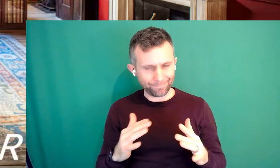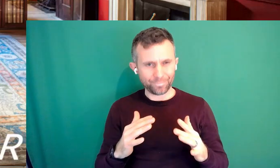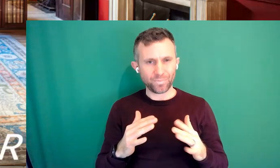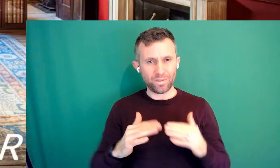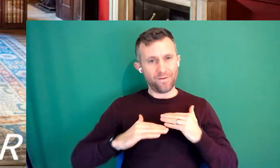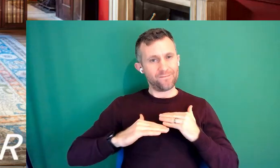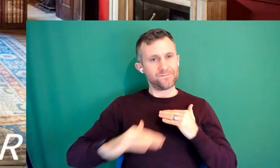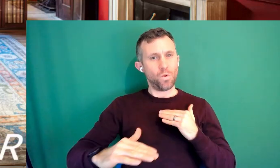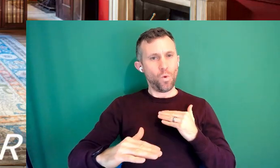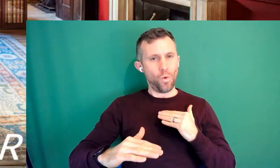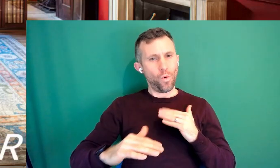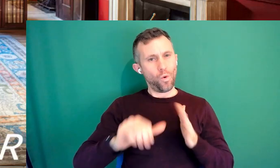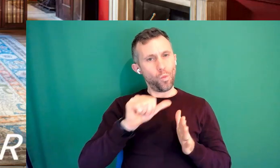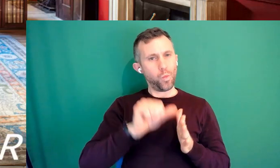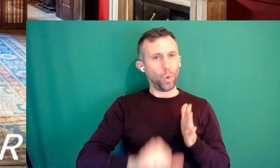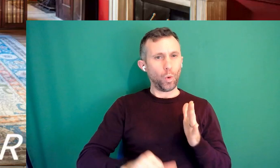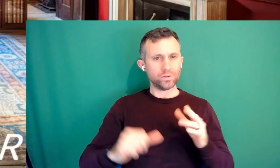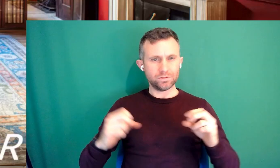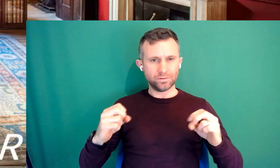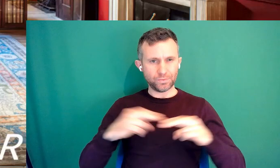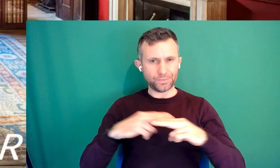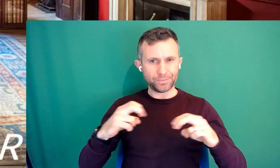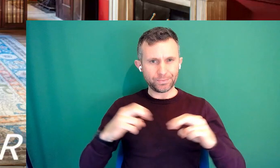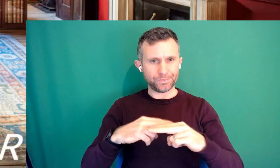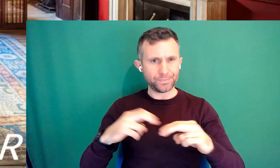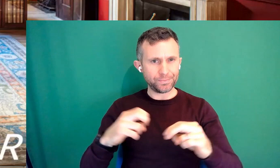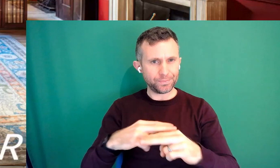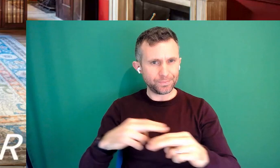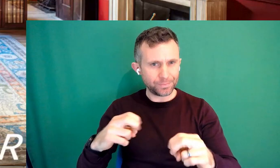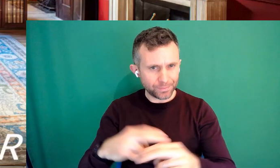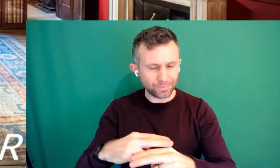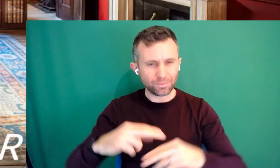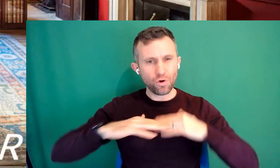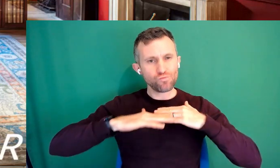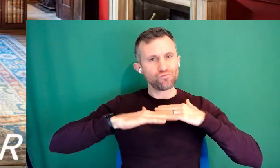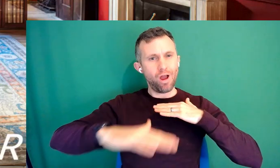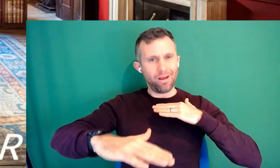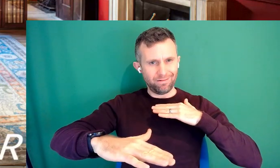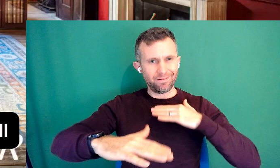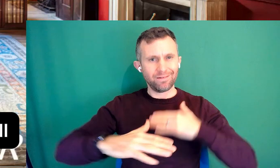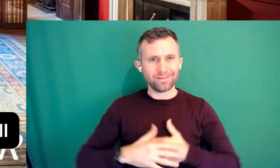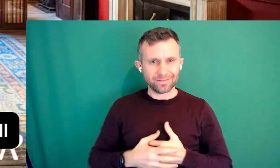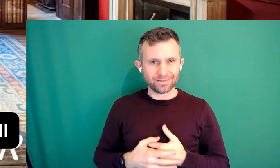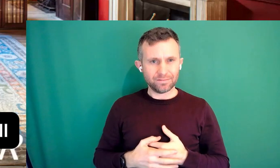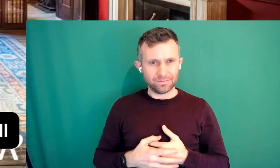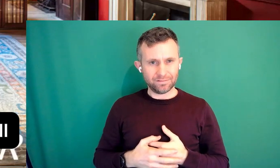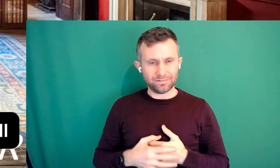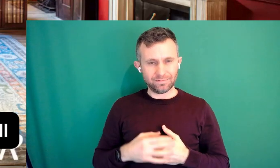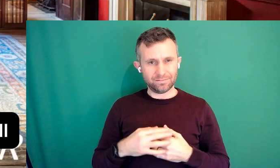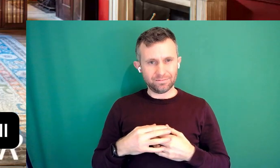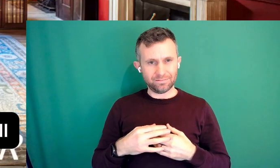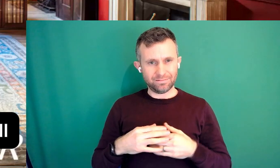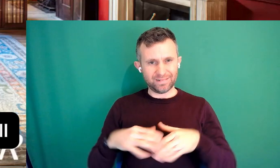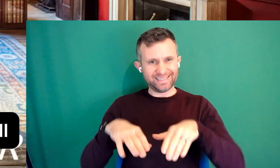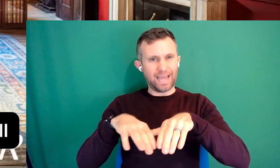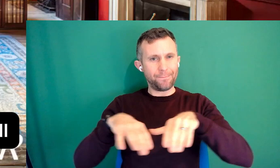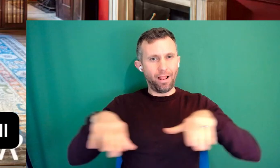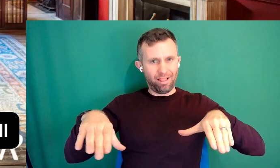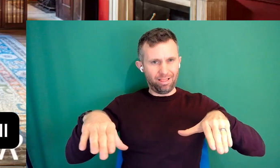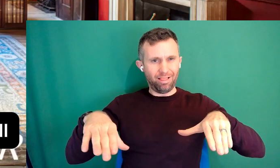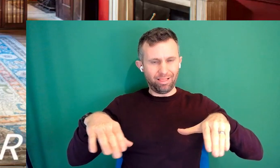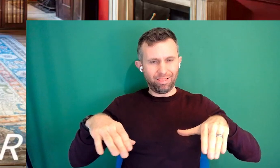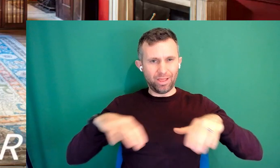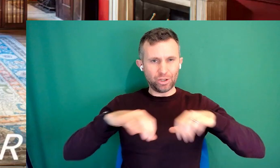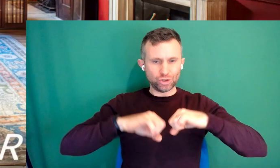museum. Soane's portrait and the painting opposite it are framed with mirrors covering most of the